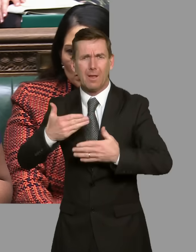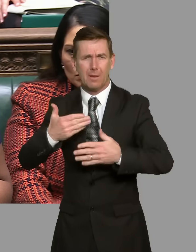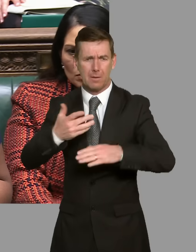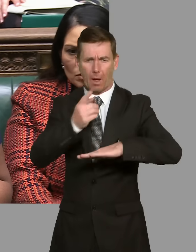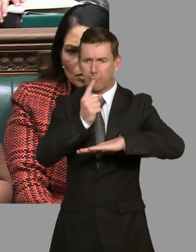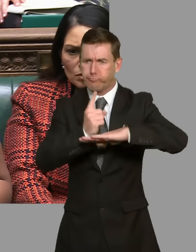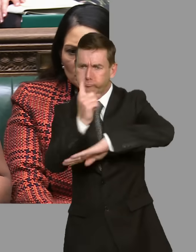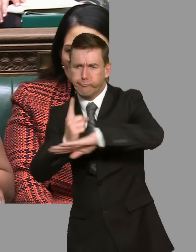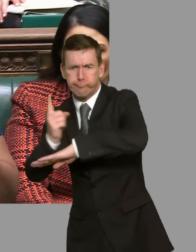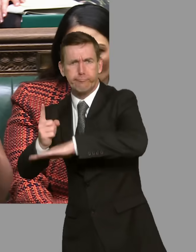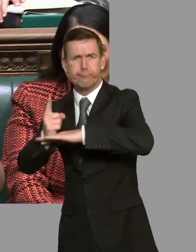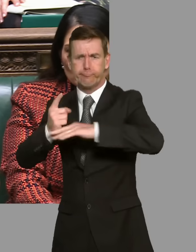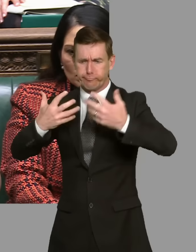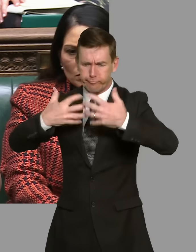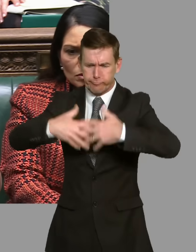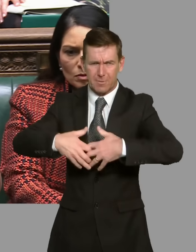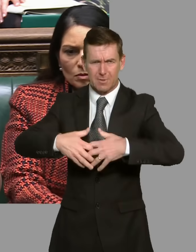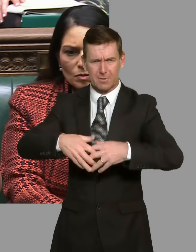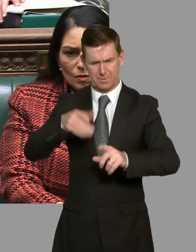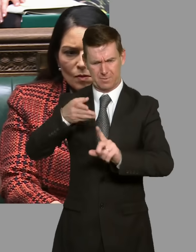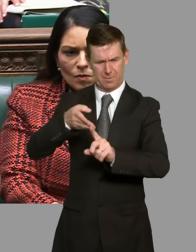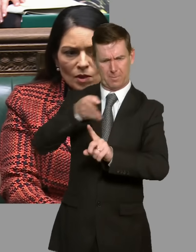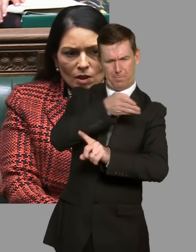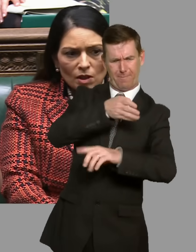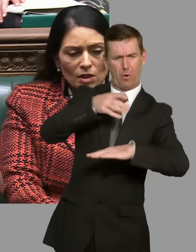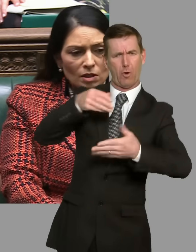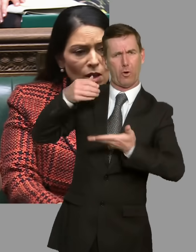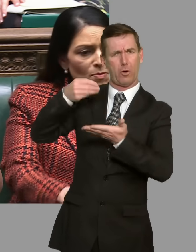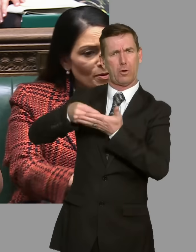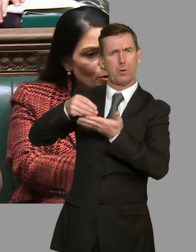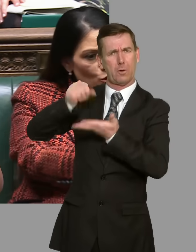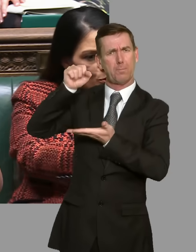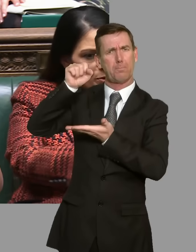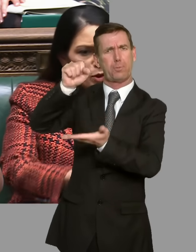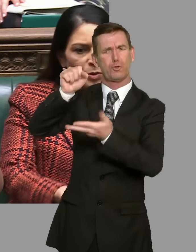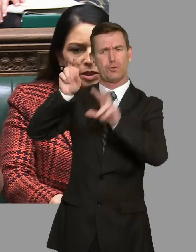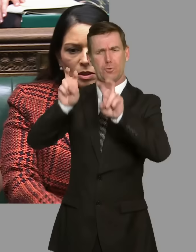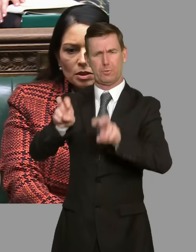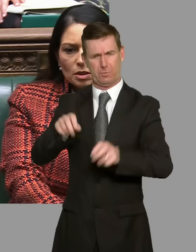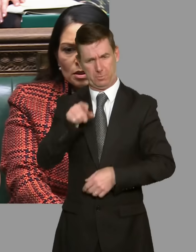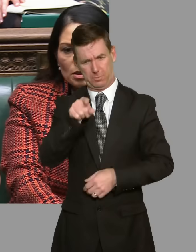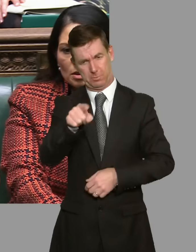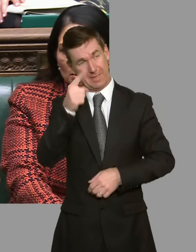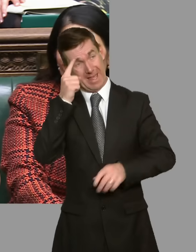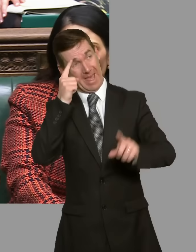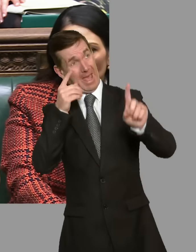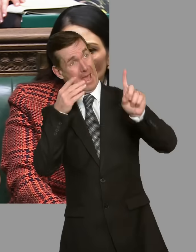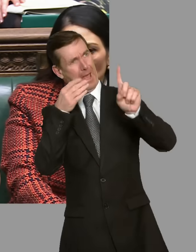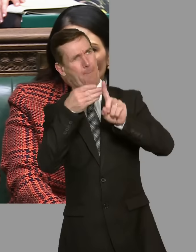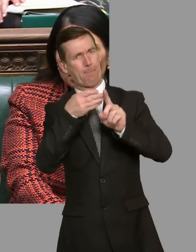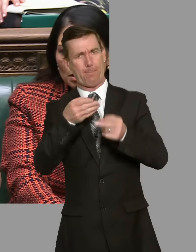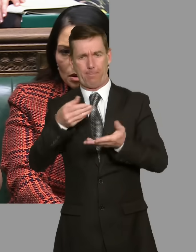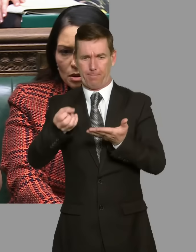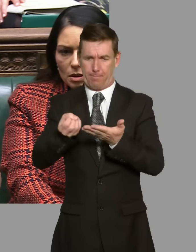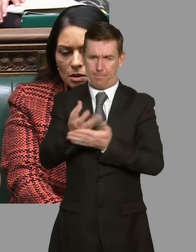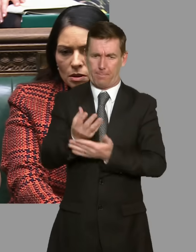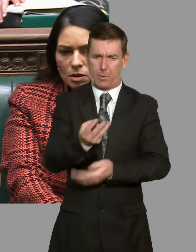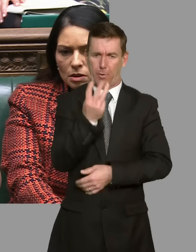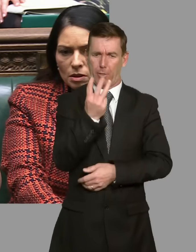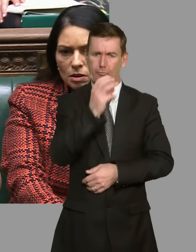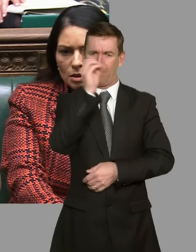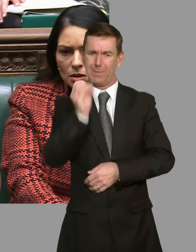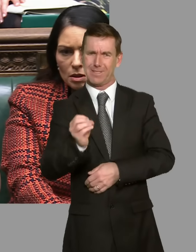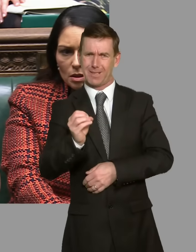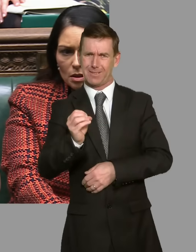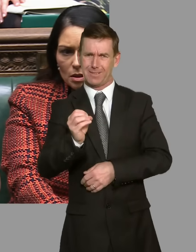the next Parliament. That could be as late as 2034. It is time to move from